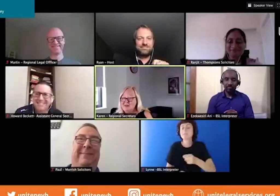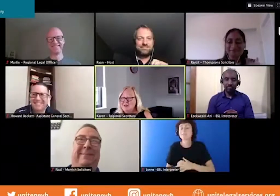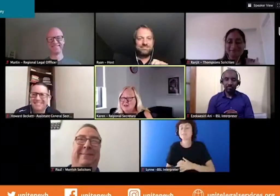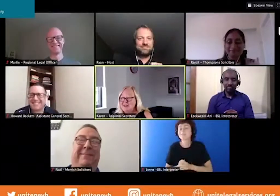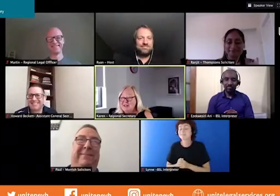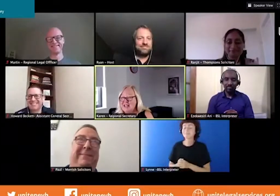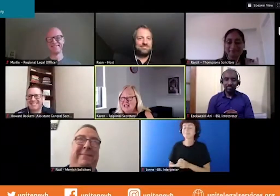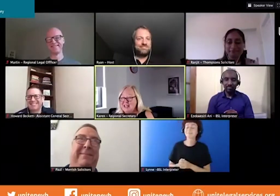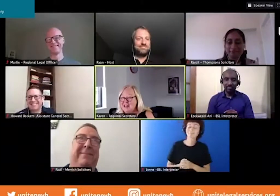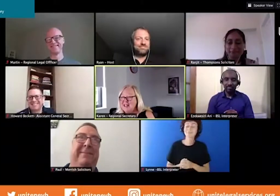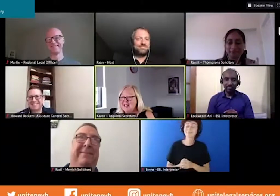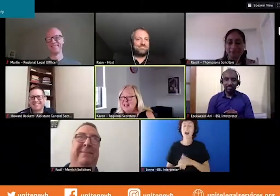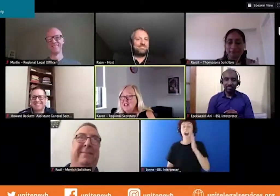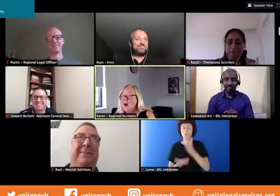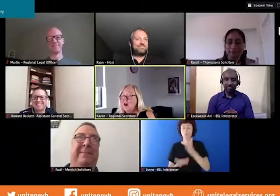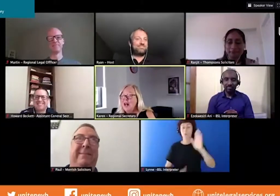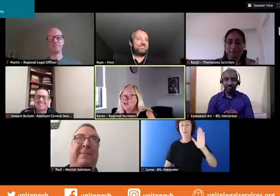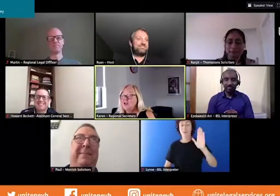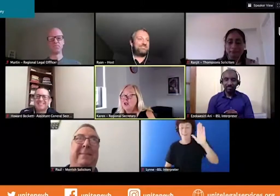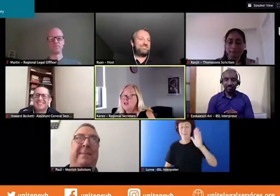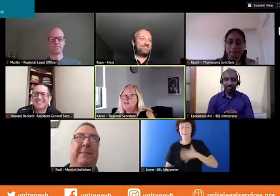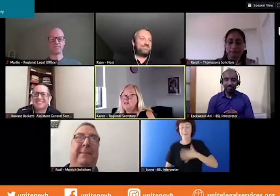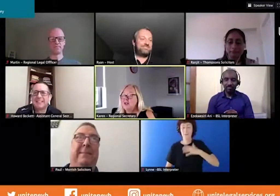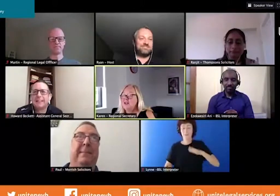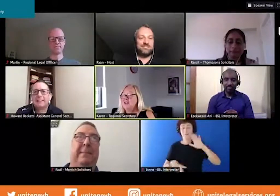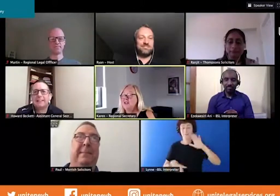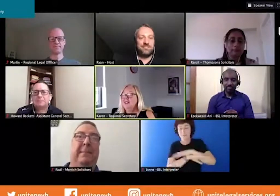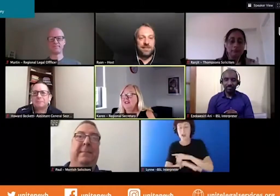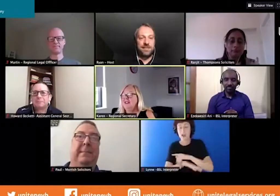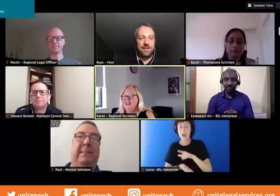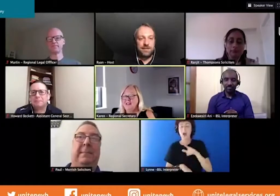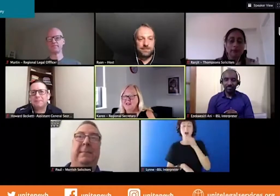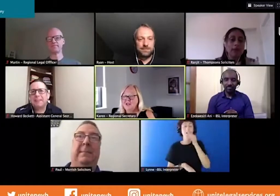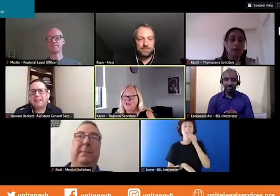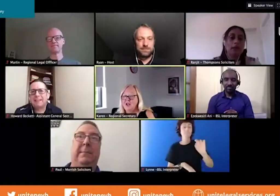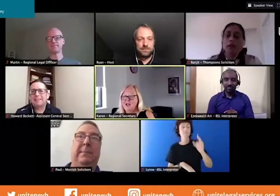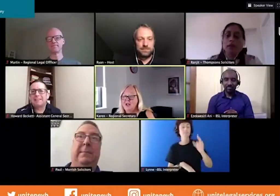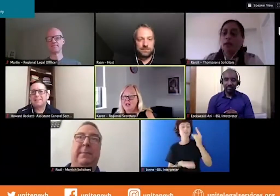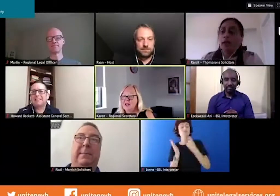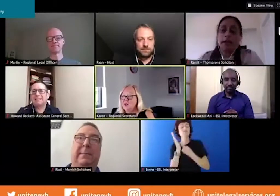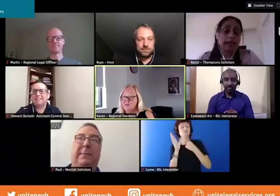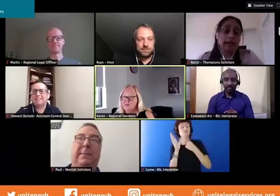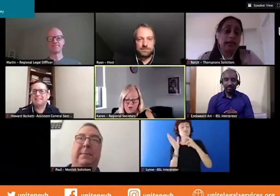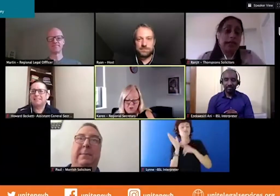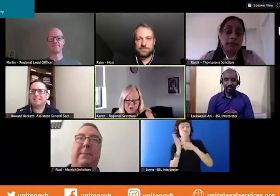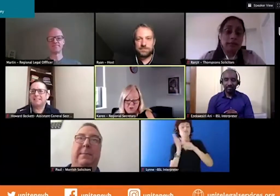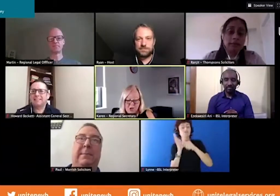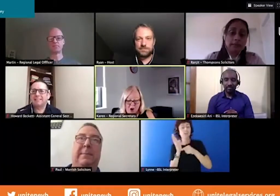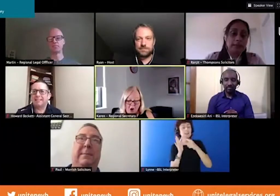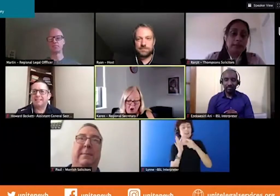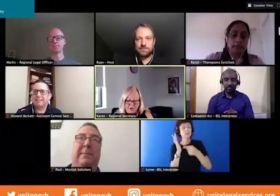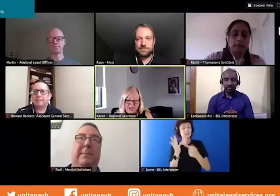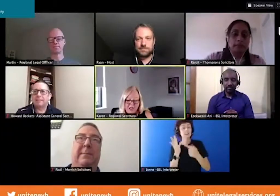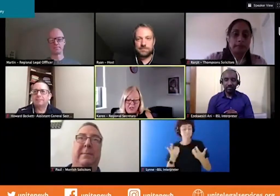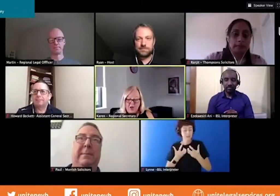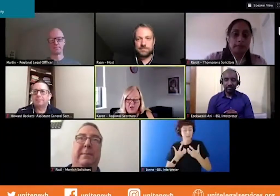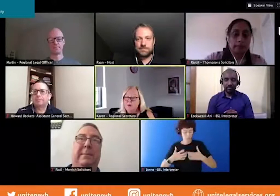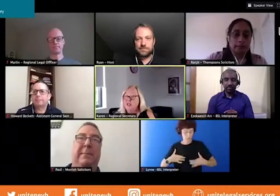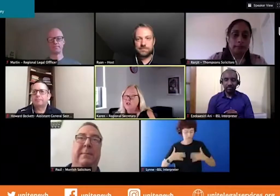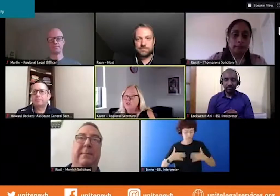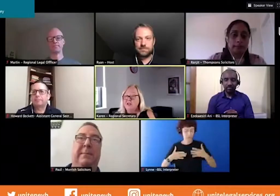it. So I'll go to Ranjit first, if that's okay. Ranjit, your views on the job retention